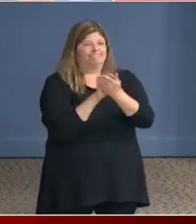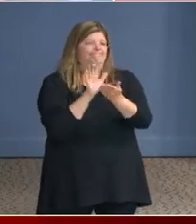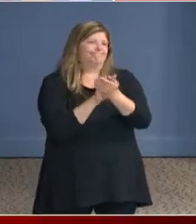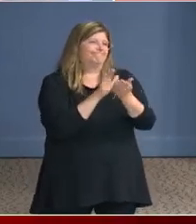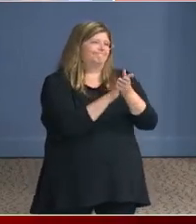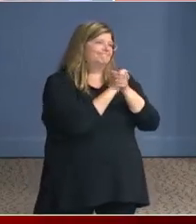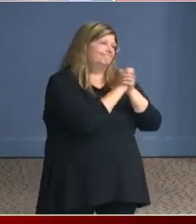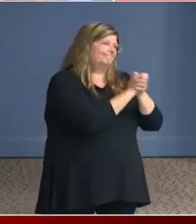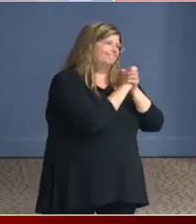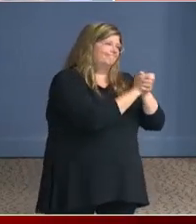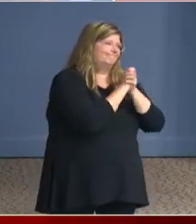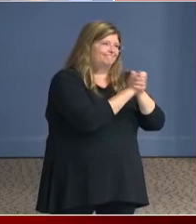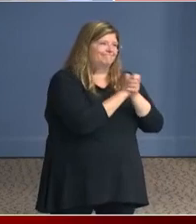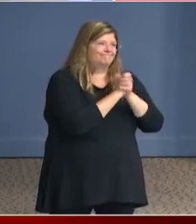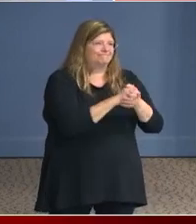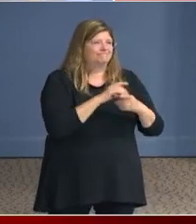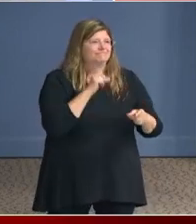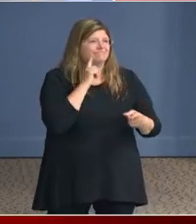Thank you.